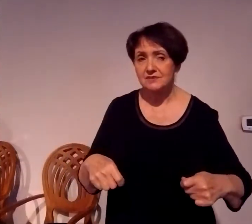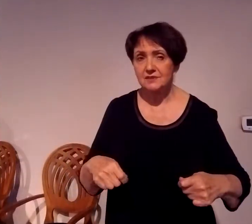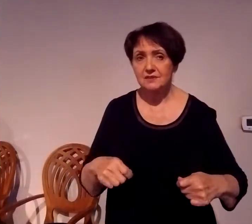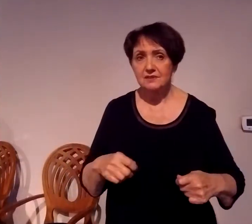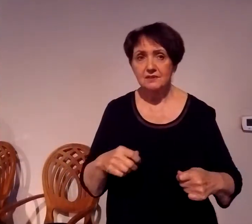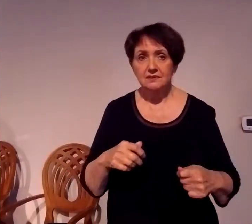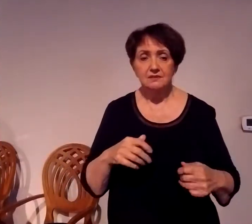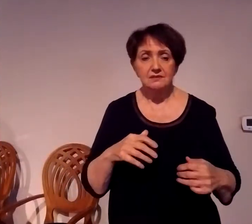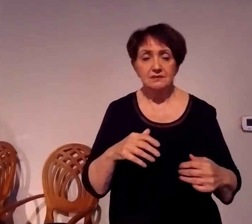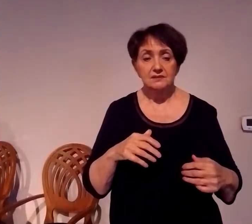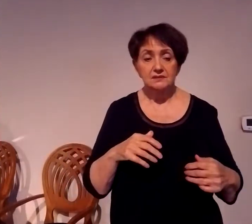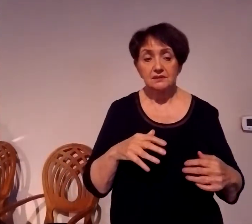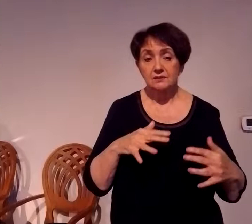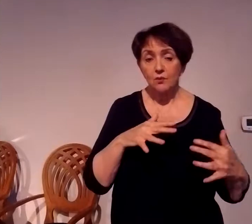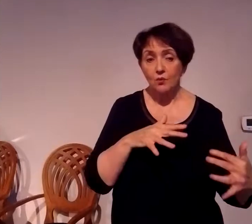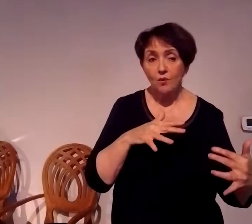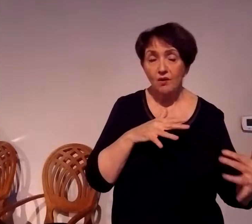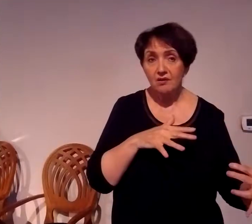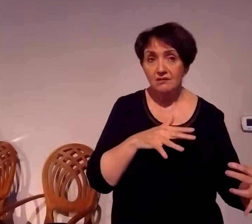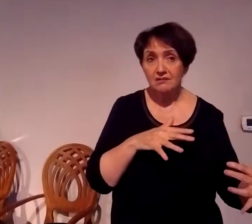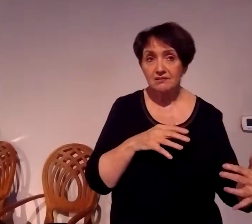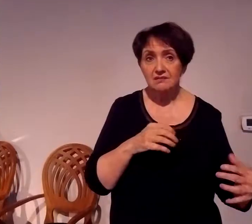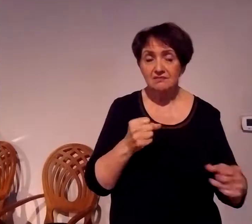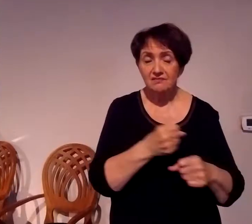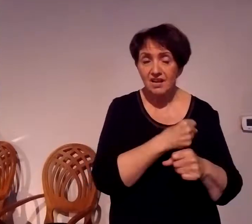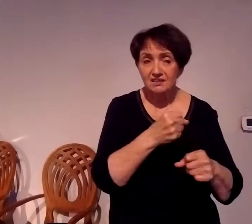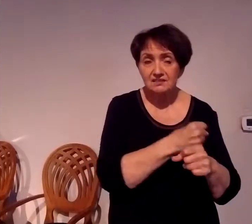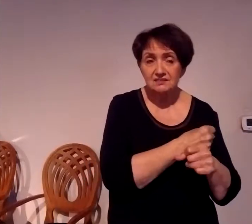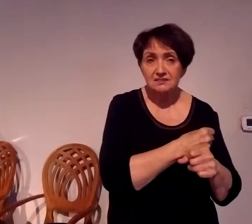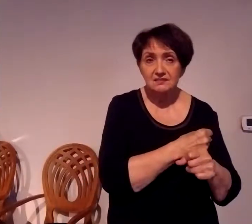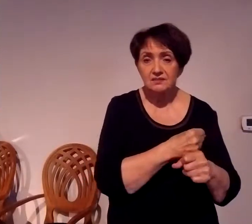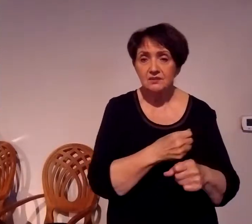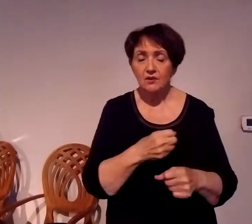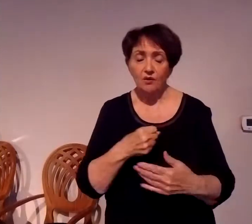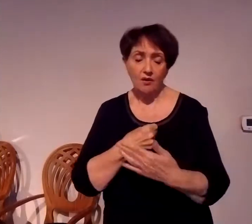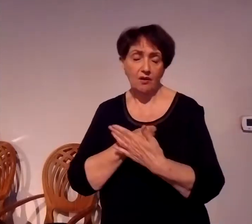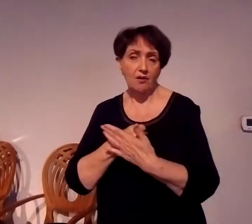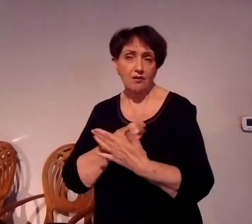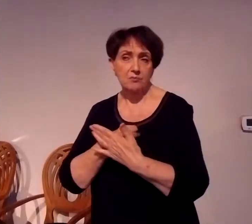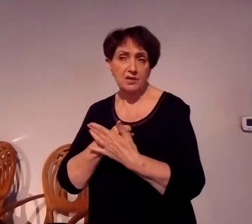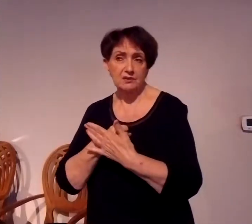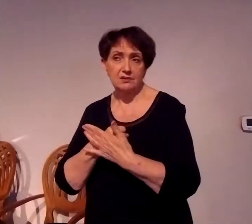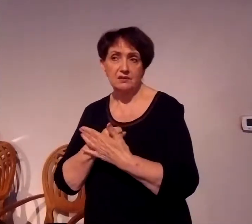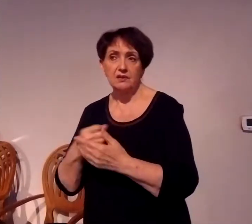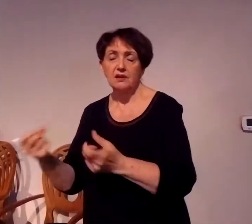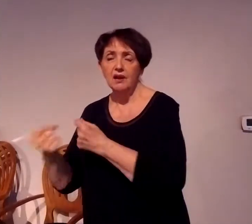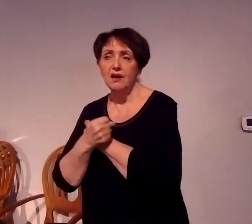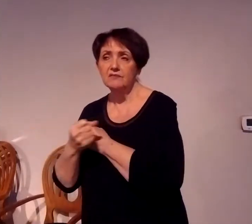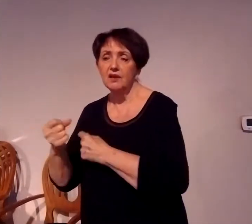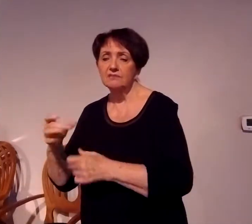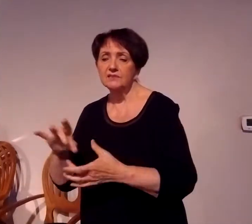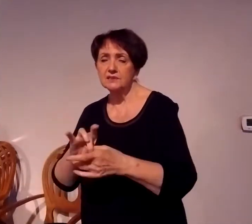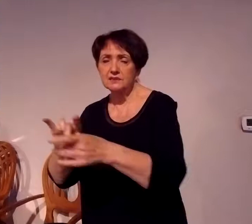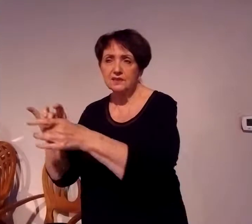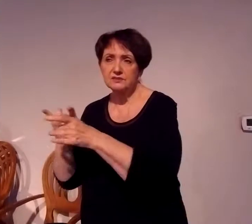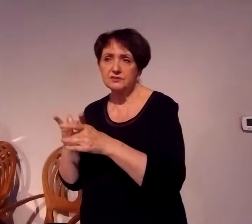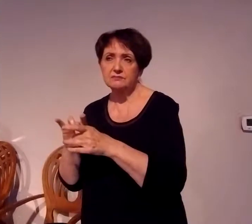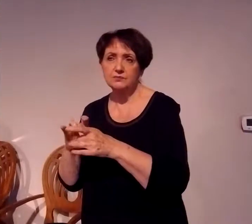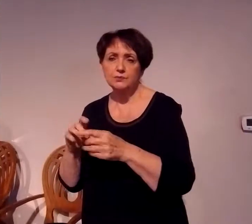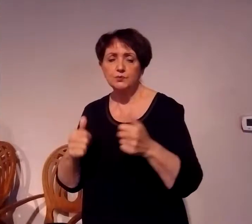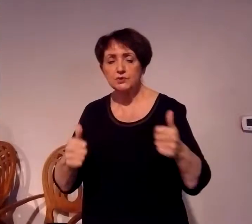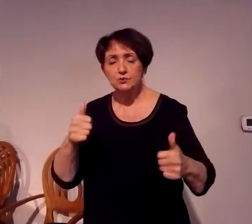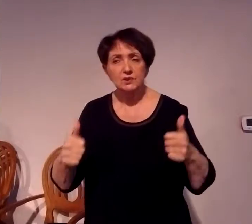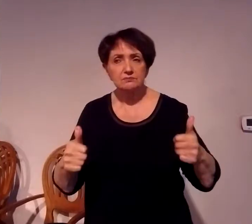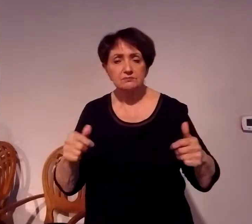Is it a drumbeat of war and violence or a heartbeat of love and oneness?